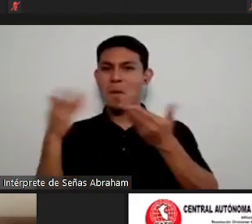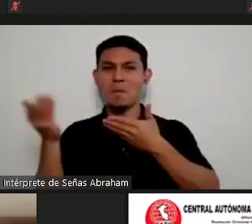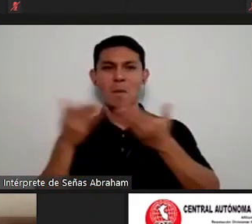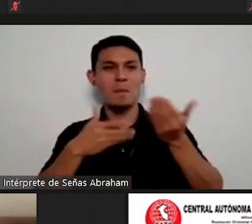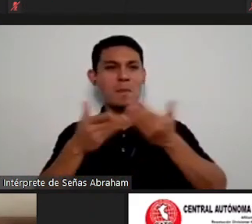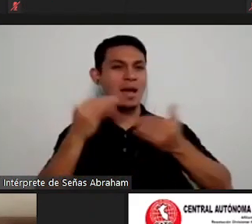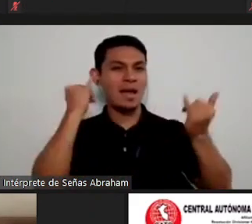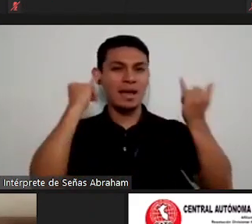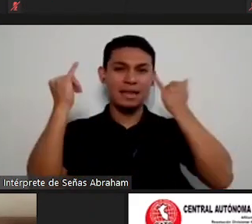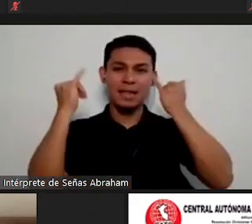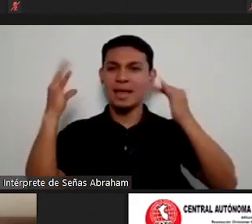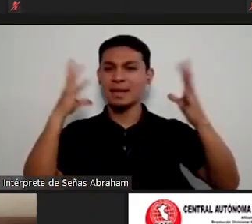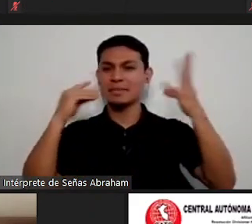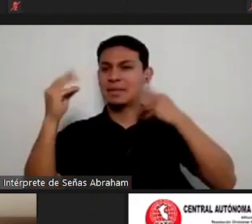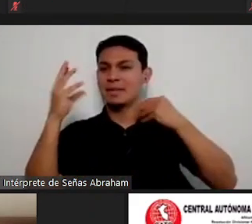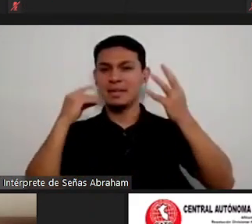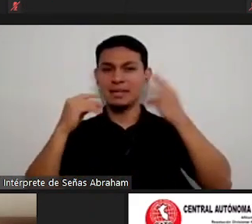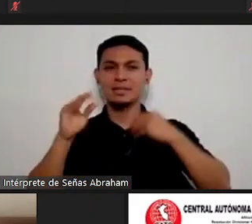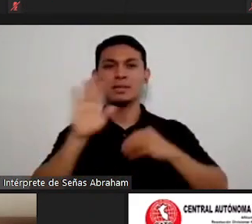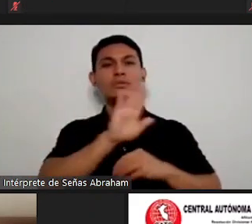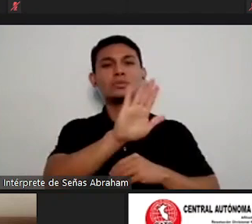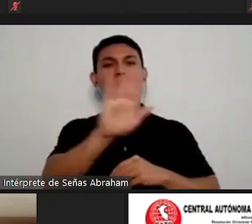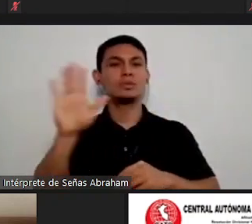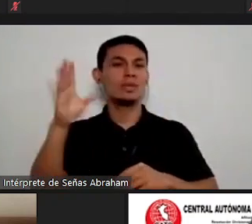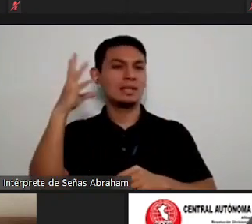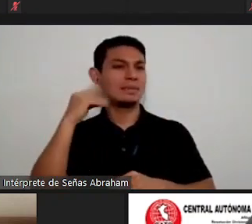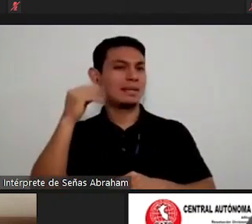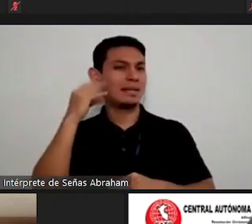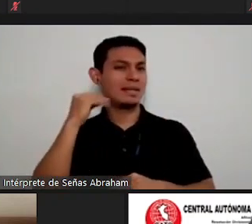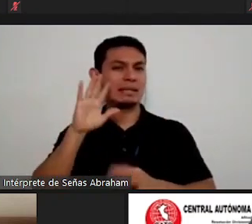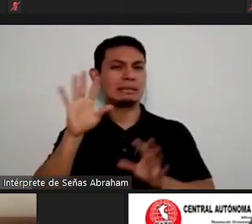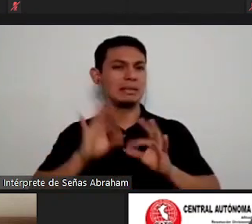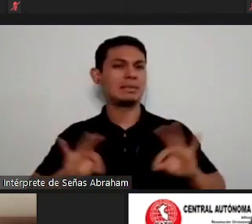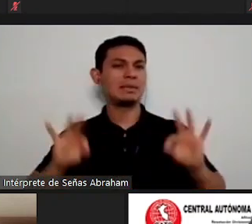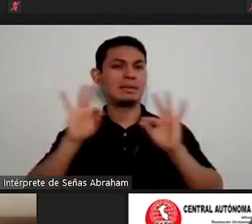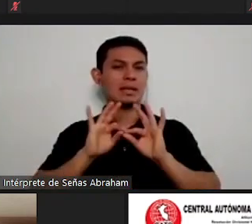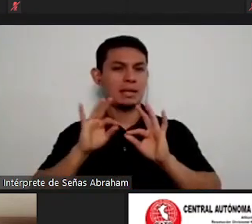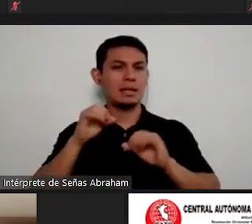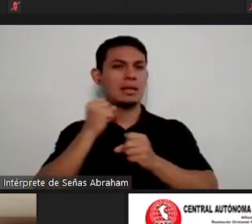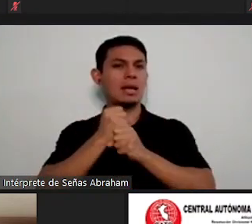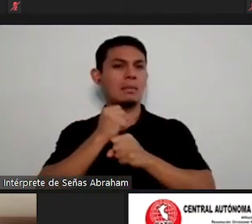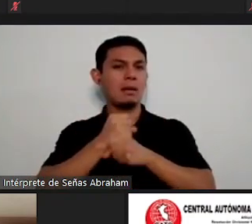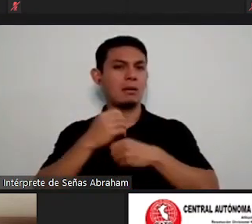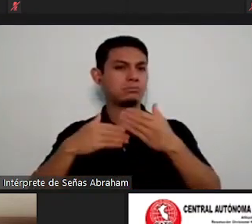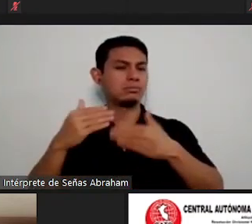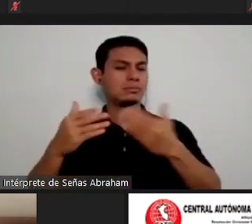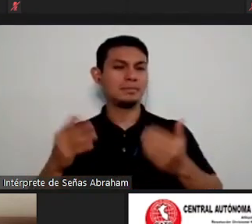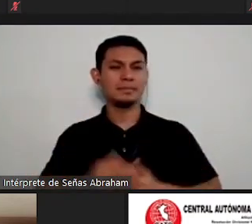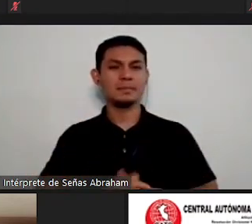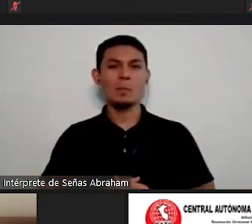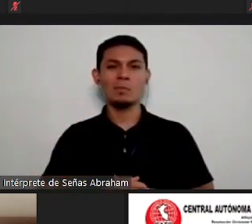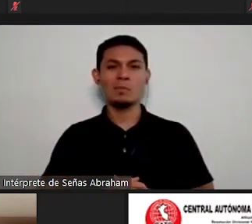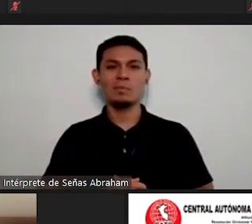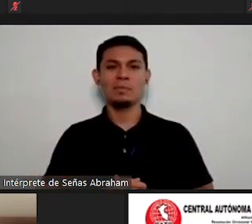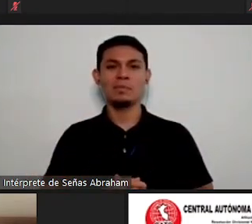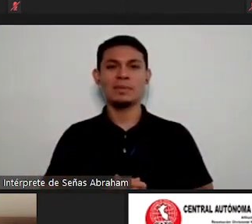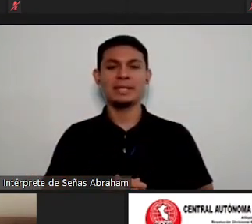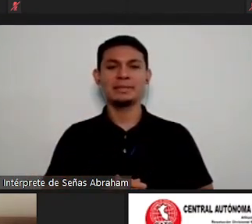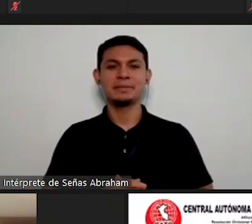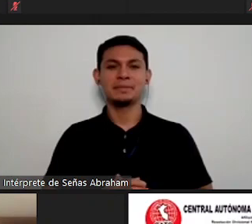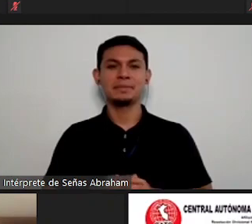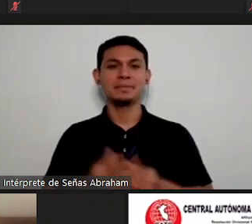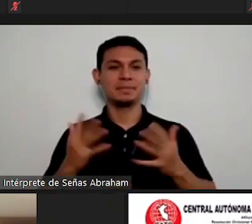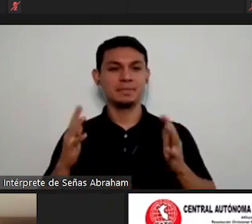time and the ideas and experiences from your experience and your very important a directory